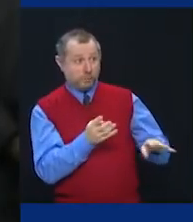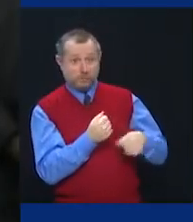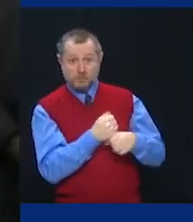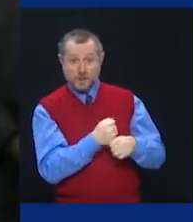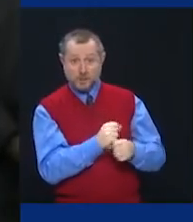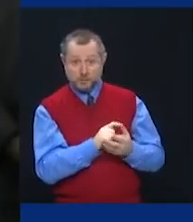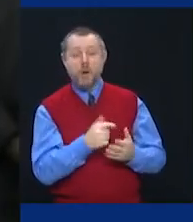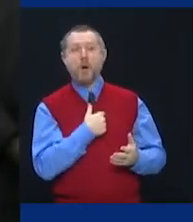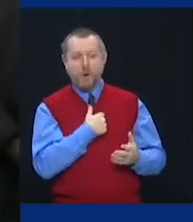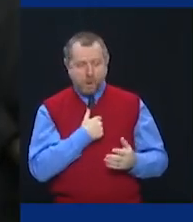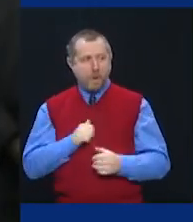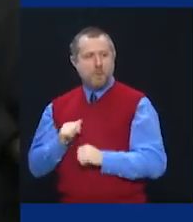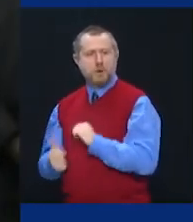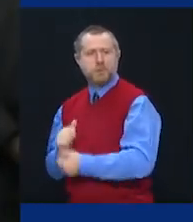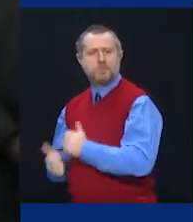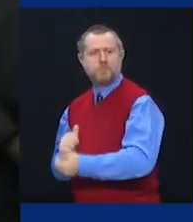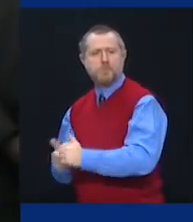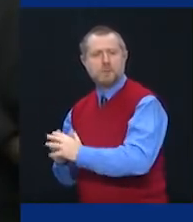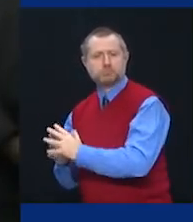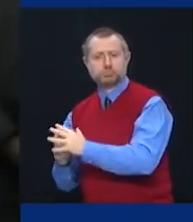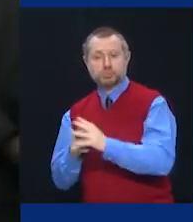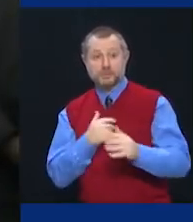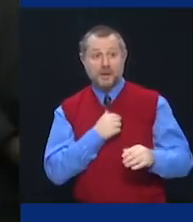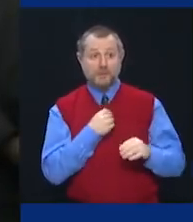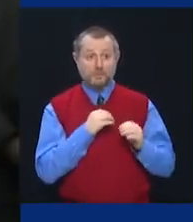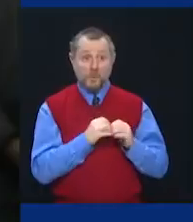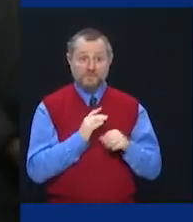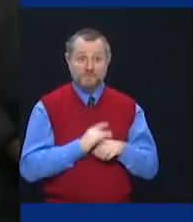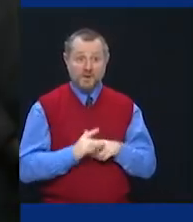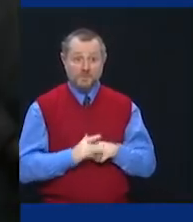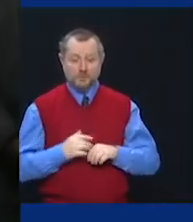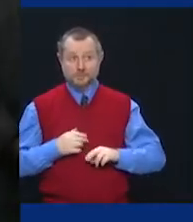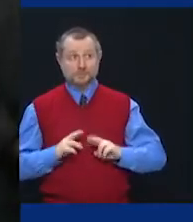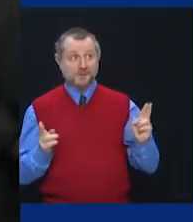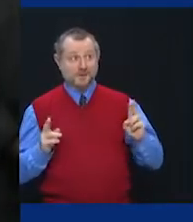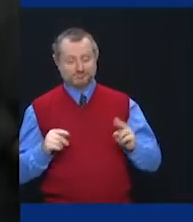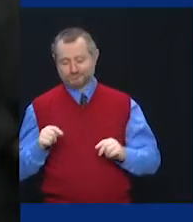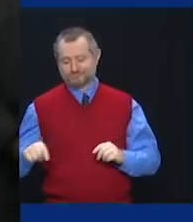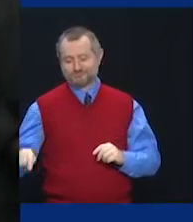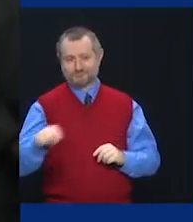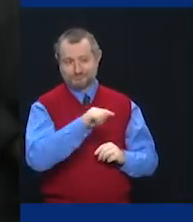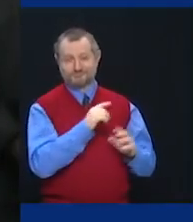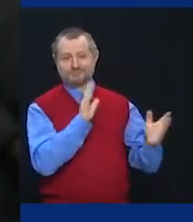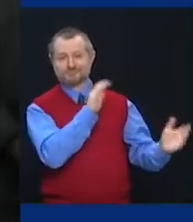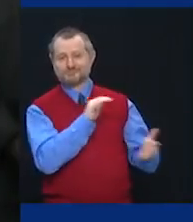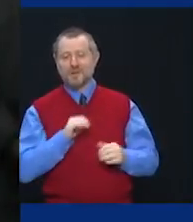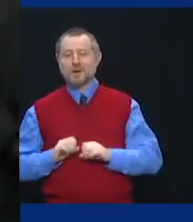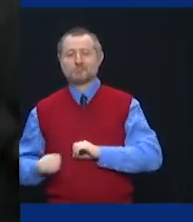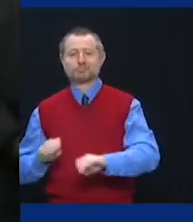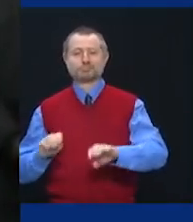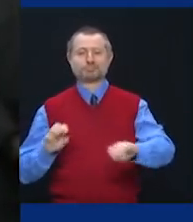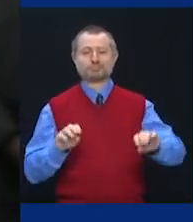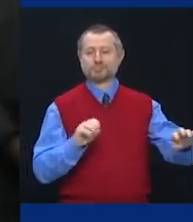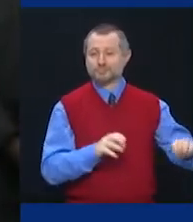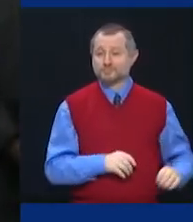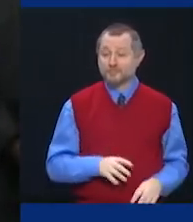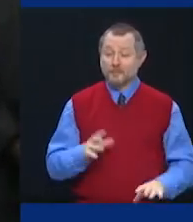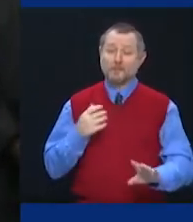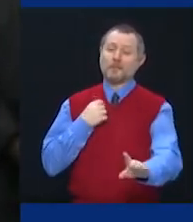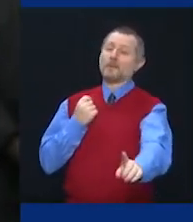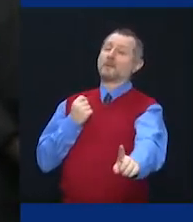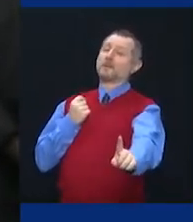as we're getting more, we are ready to distribute more. But it has to be done